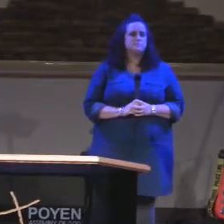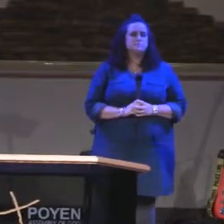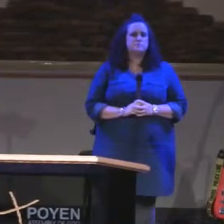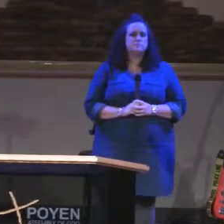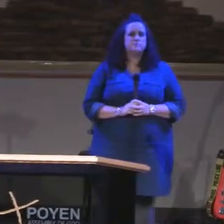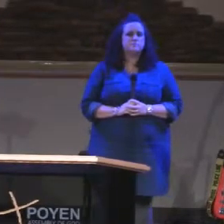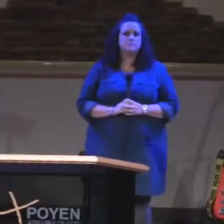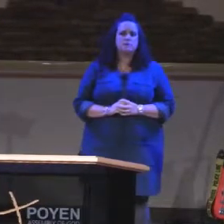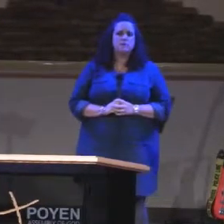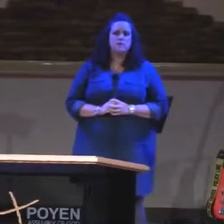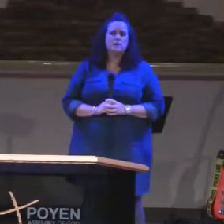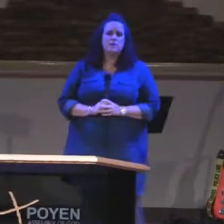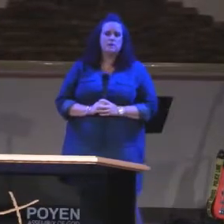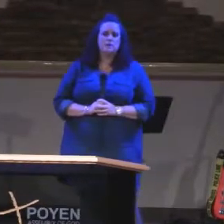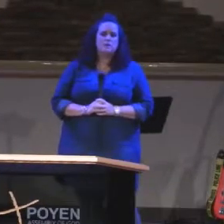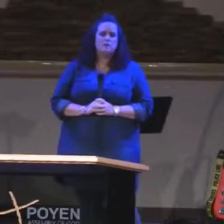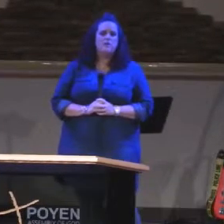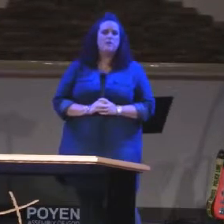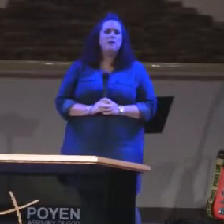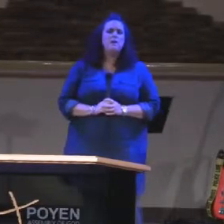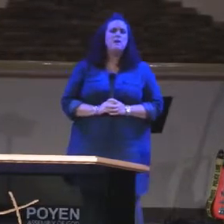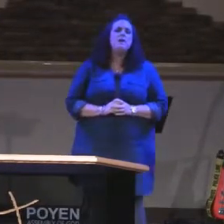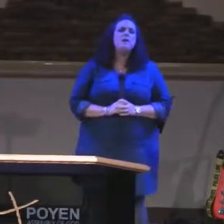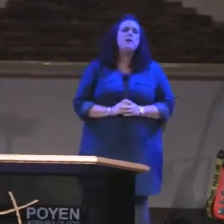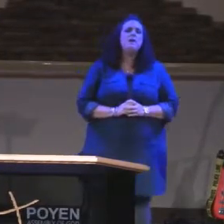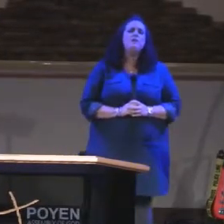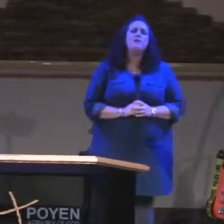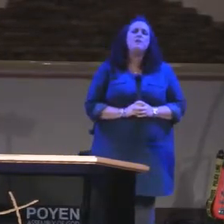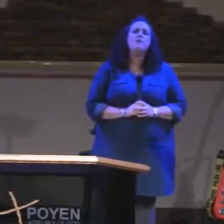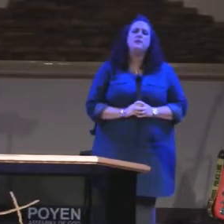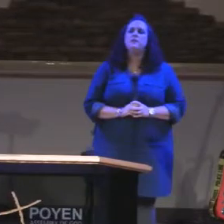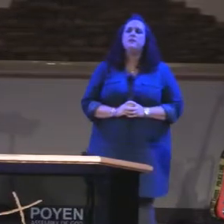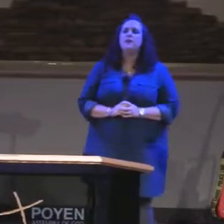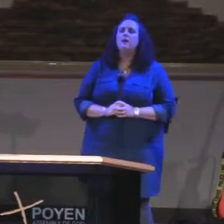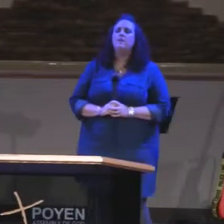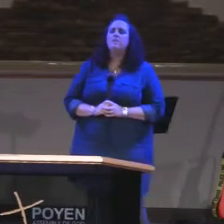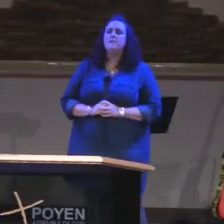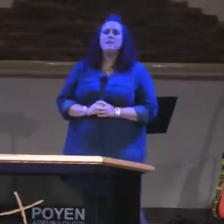I know that won't get me the Sermon of the Year award, but it's true.